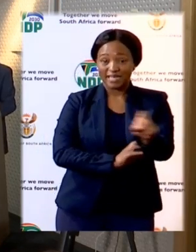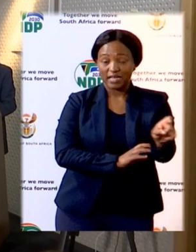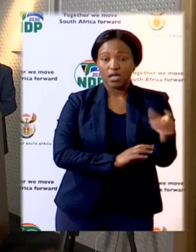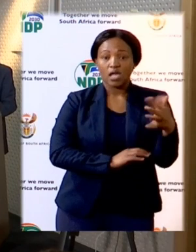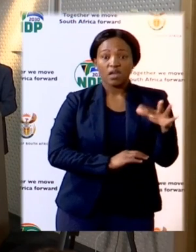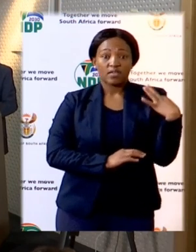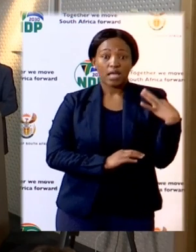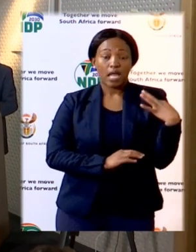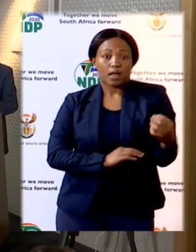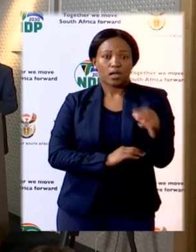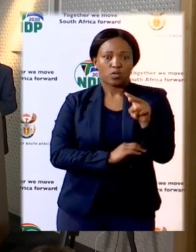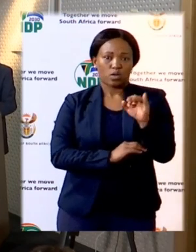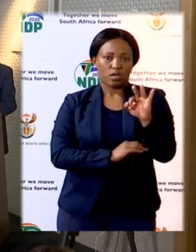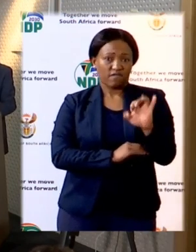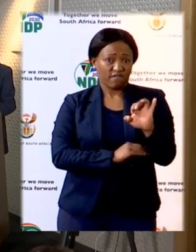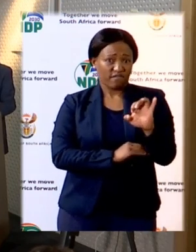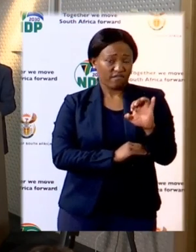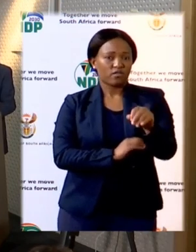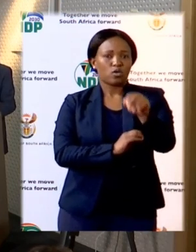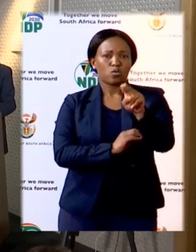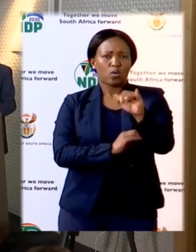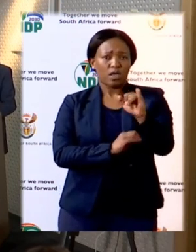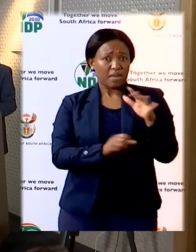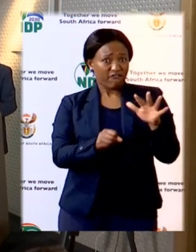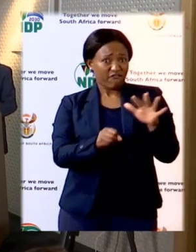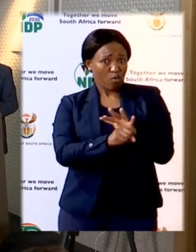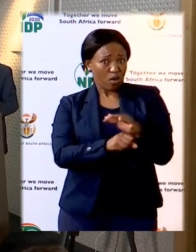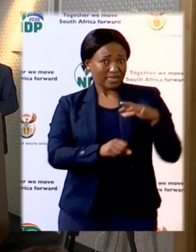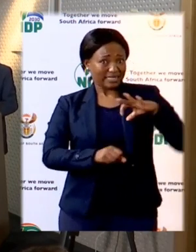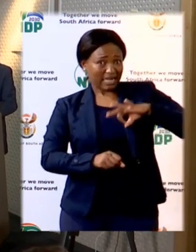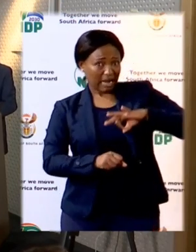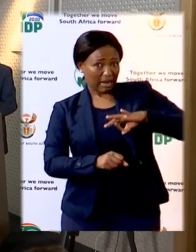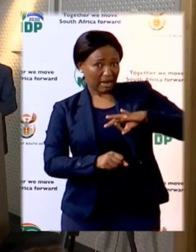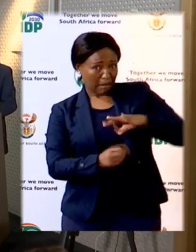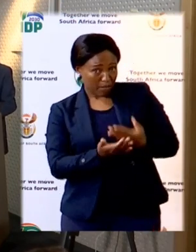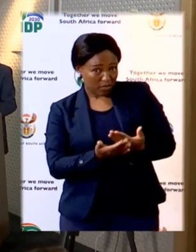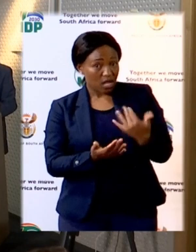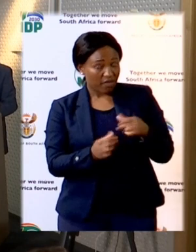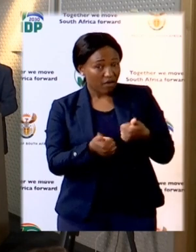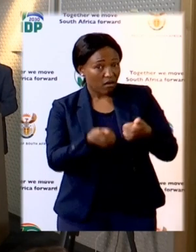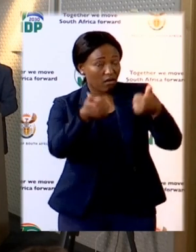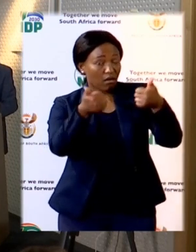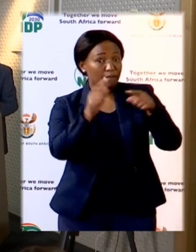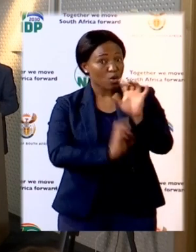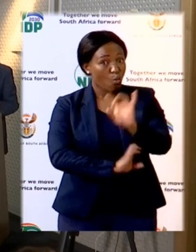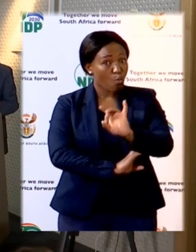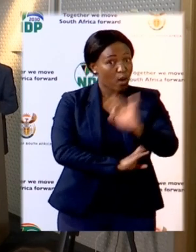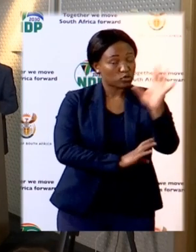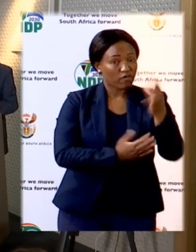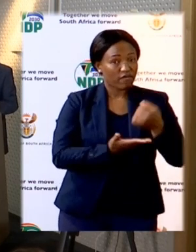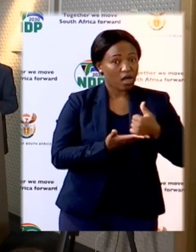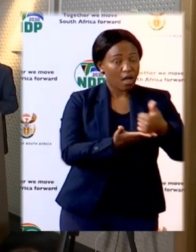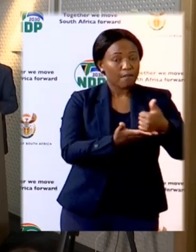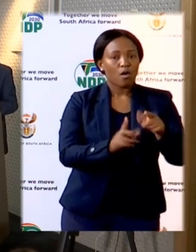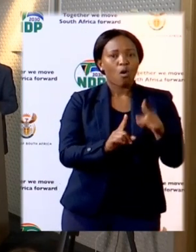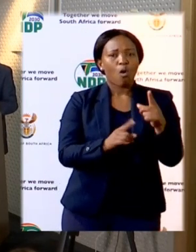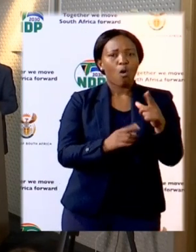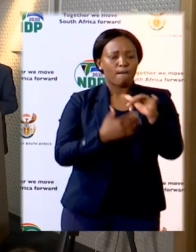the UIF TRES receive 100% of their salaries if successful? And will it be a once-off assistance or a